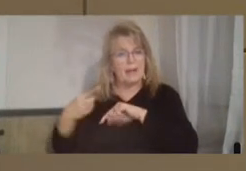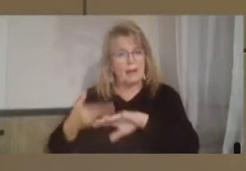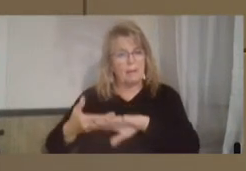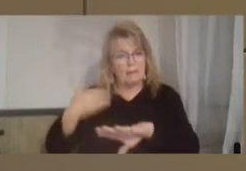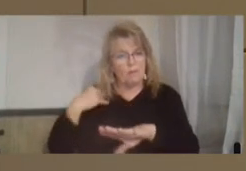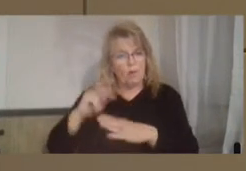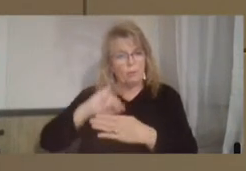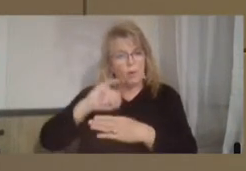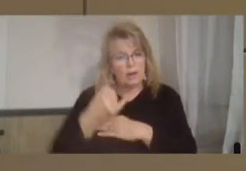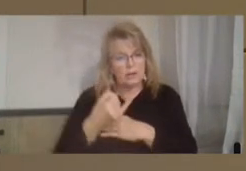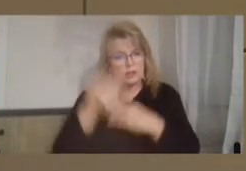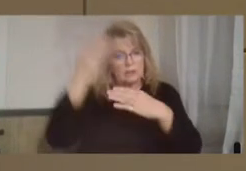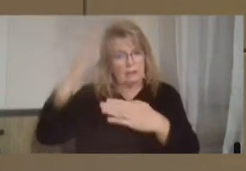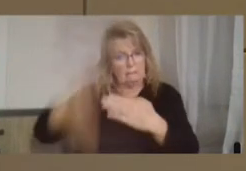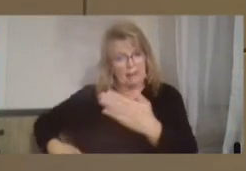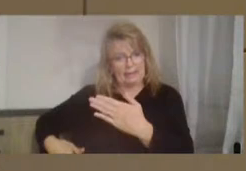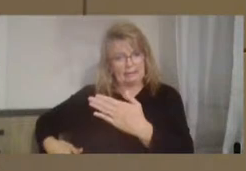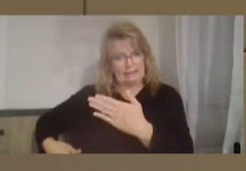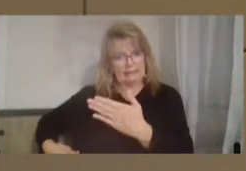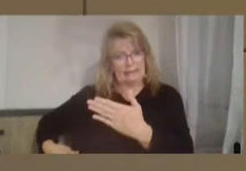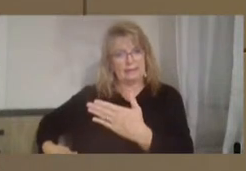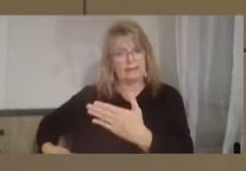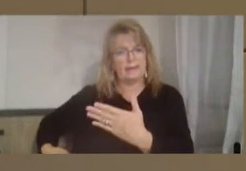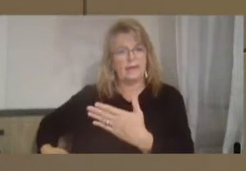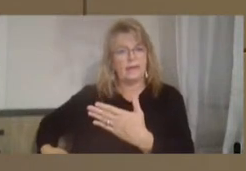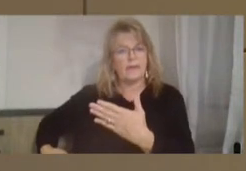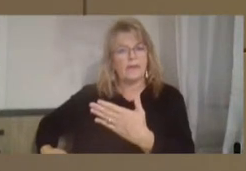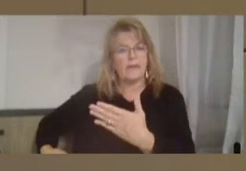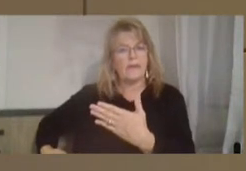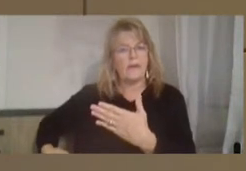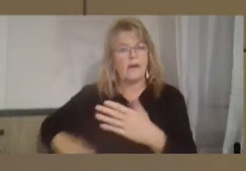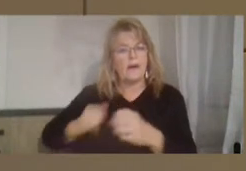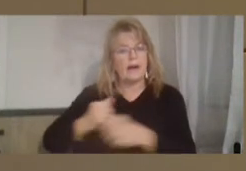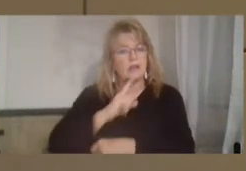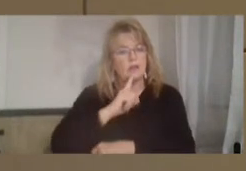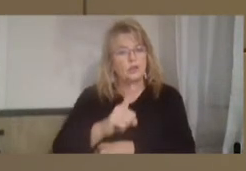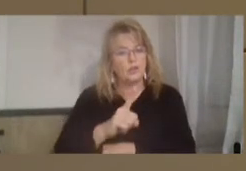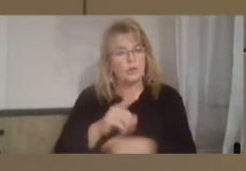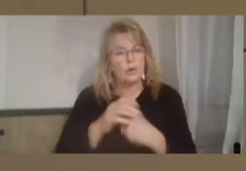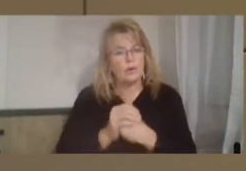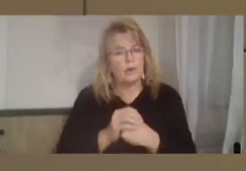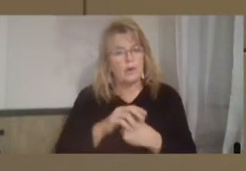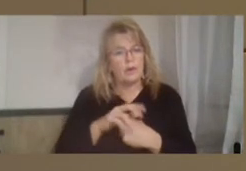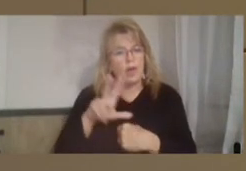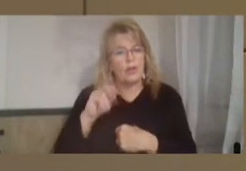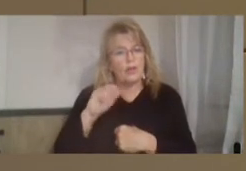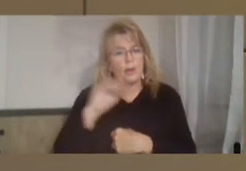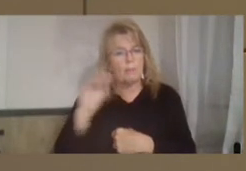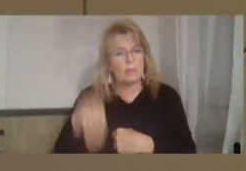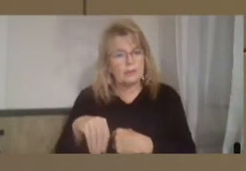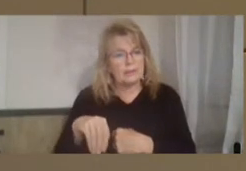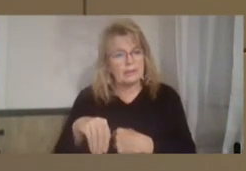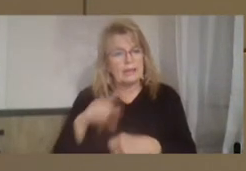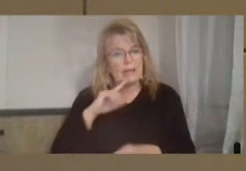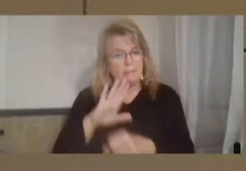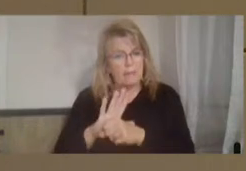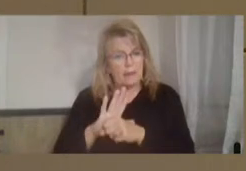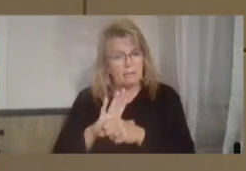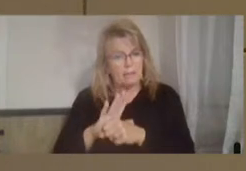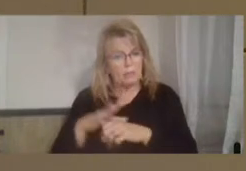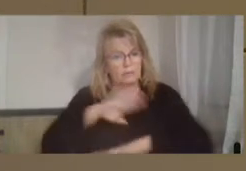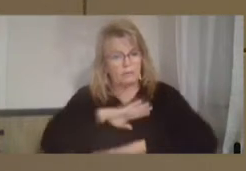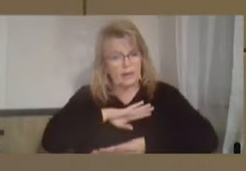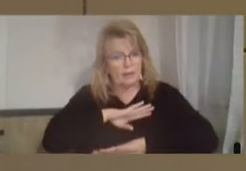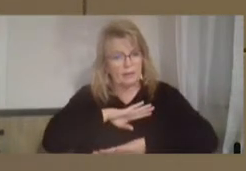is complete to ensure that there is 30% commitment was fulfilled.